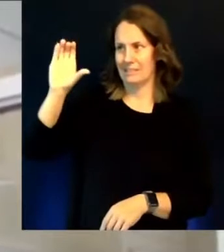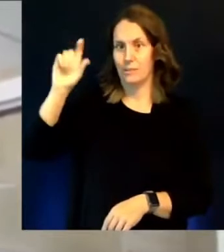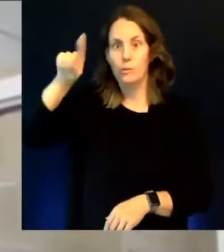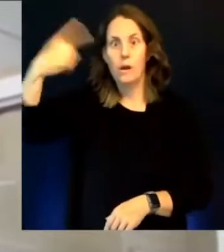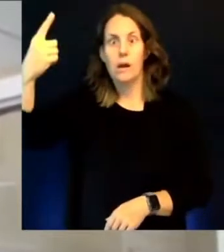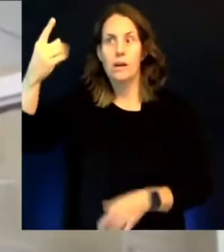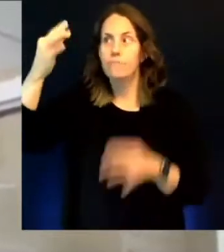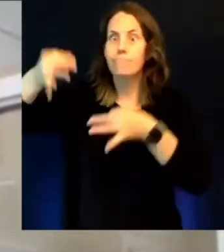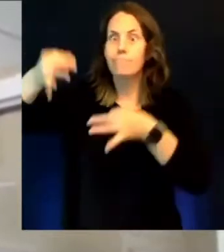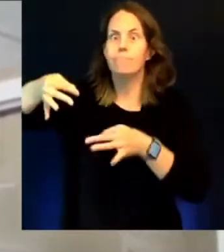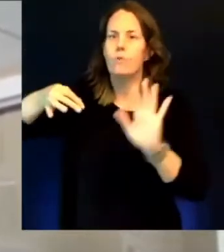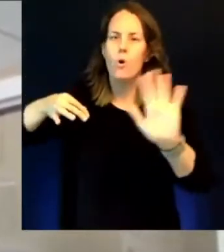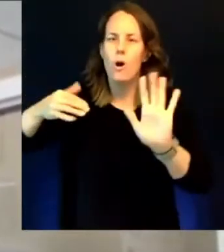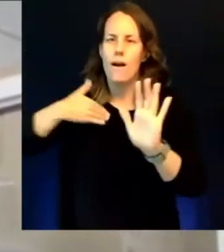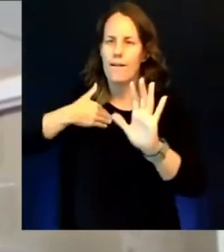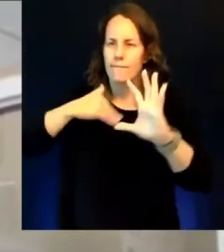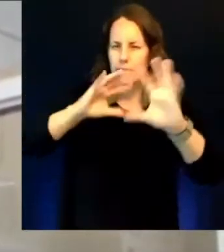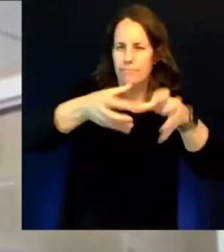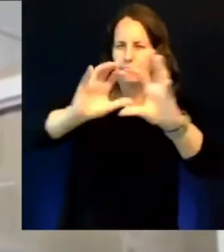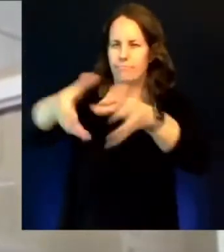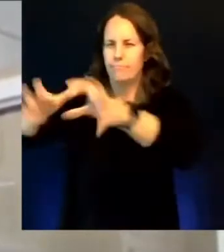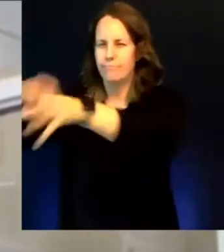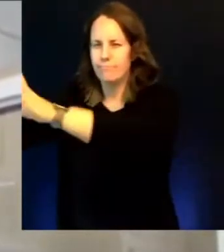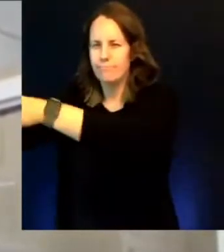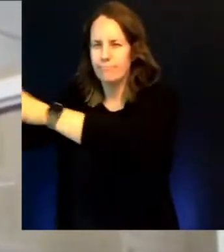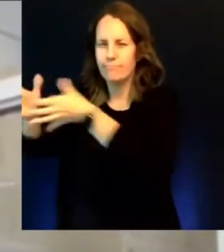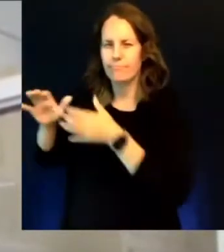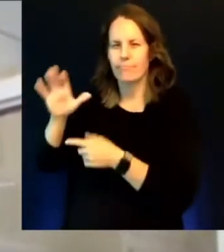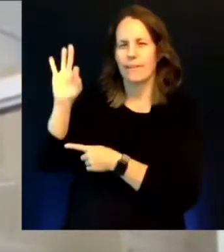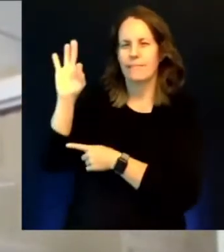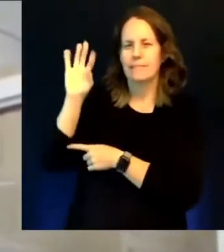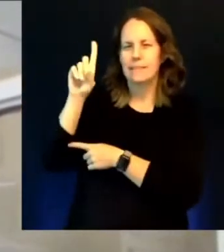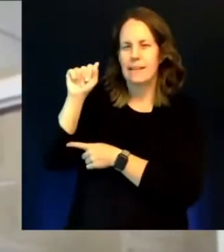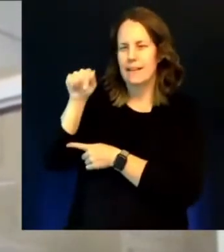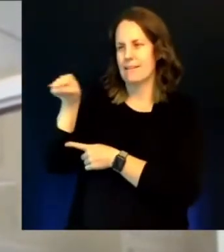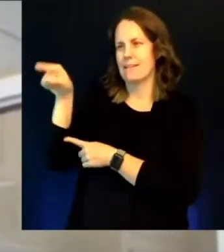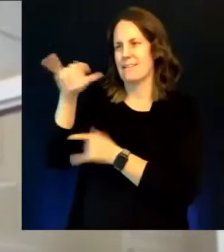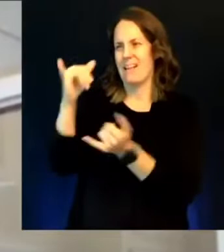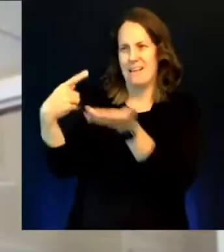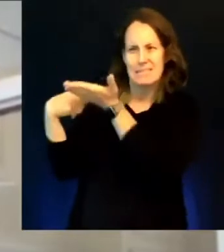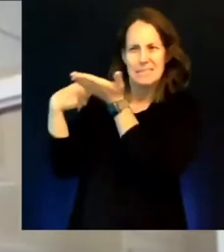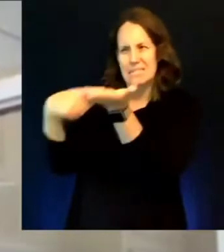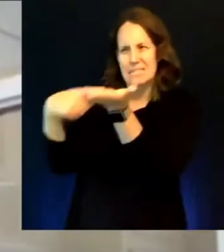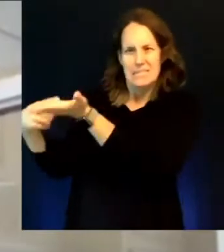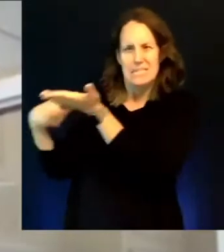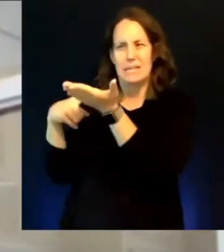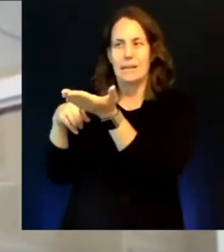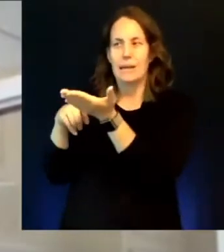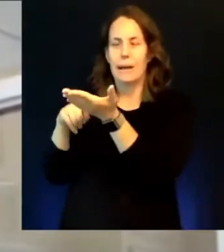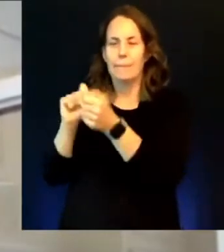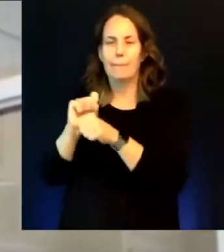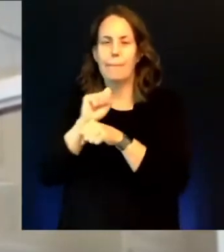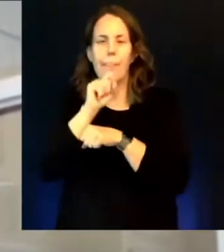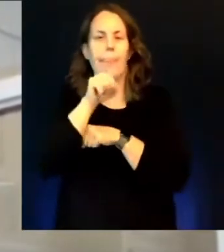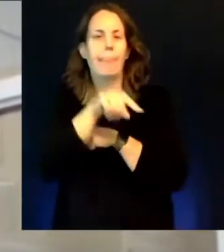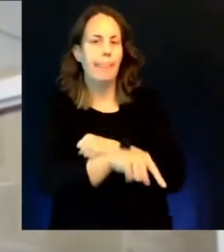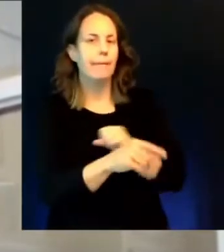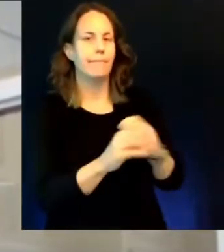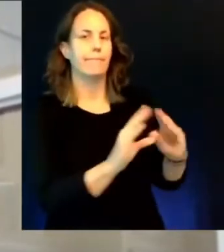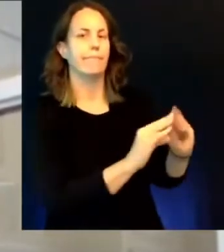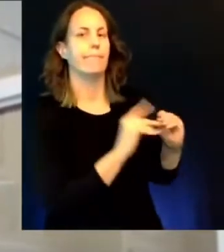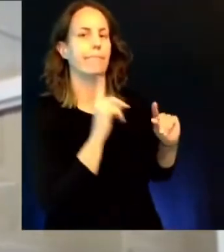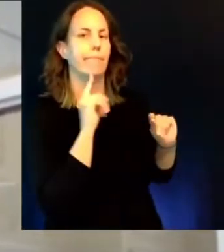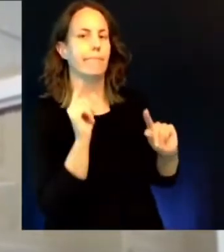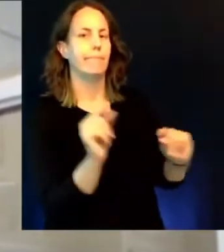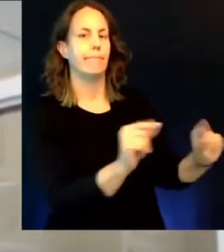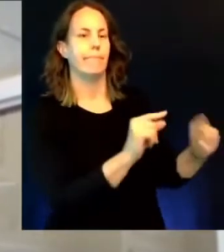coverage yesterday about booster doses was in response to that. The way that they framed it was trying to stay ahead of the